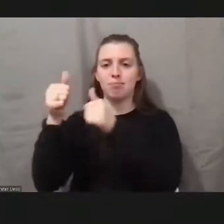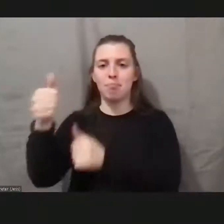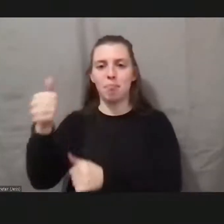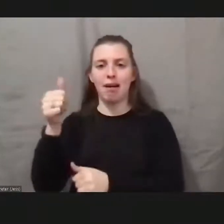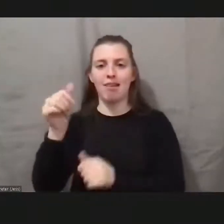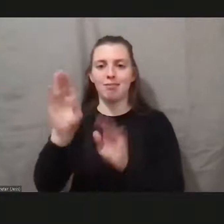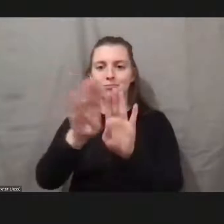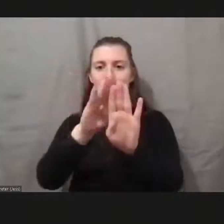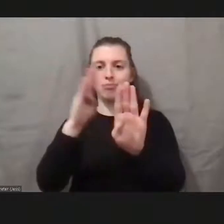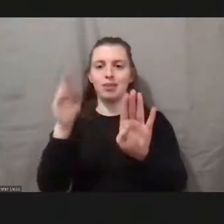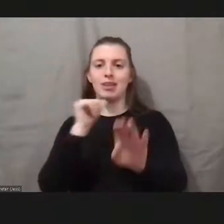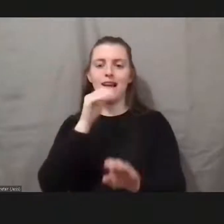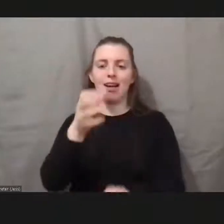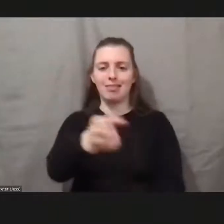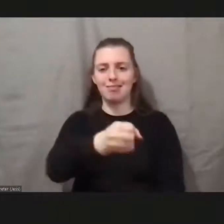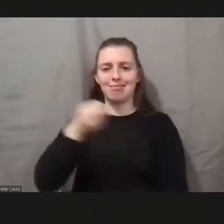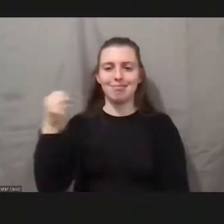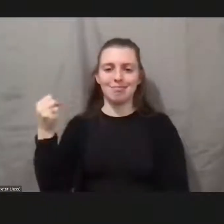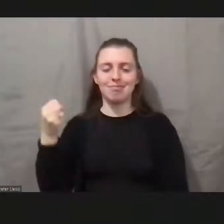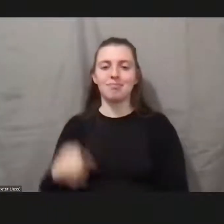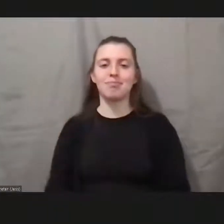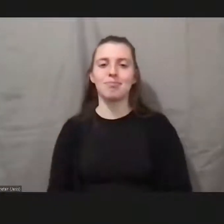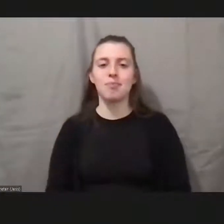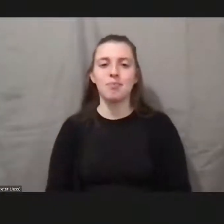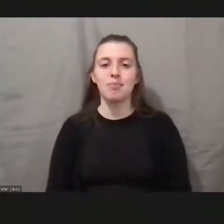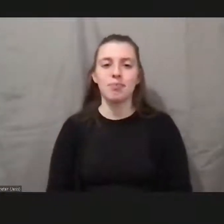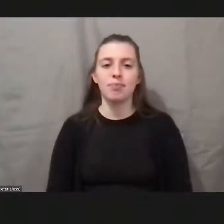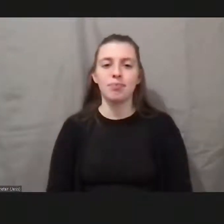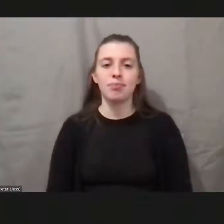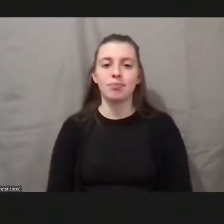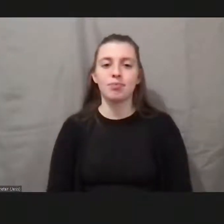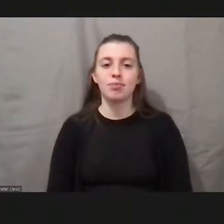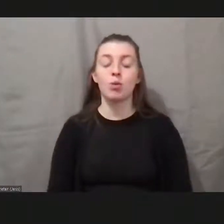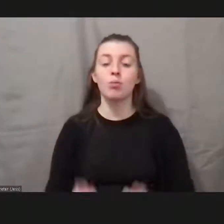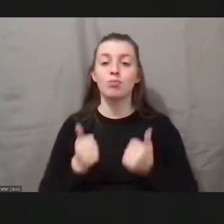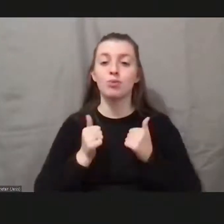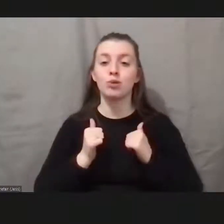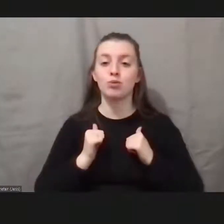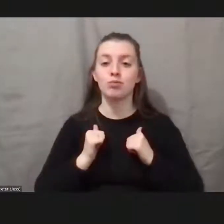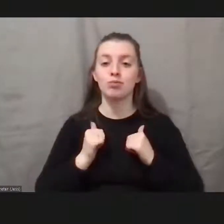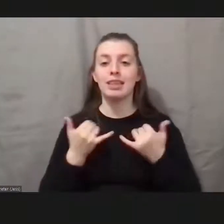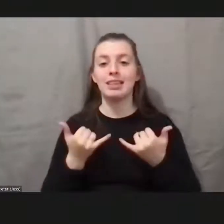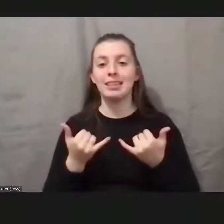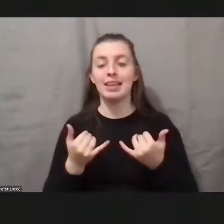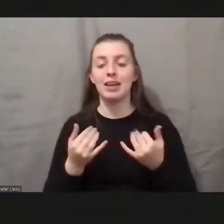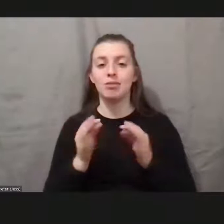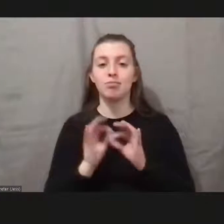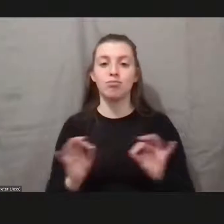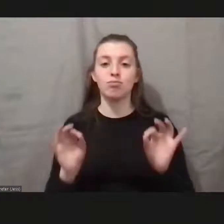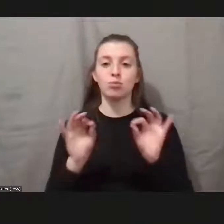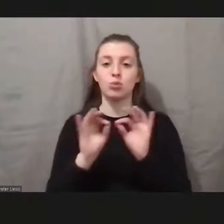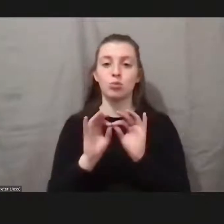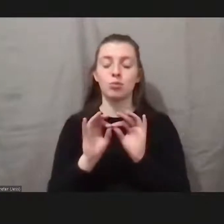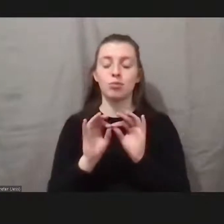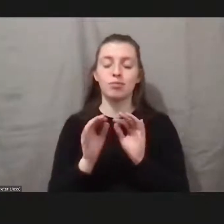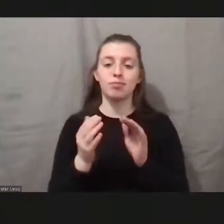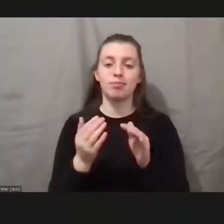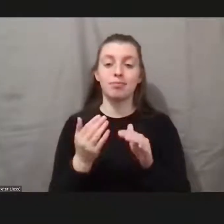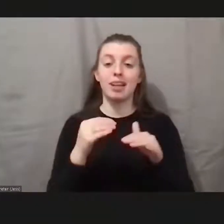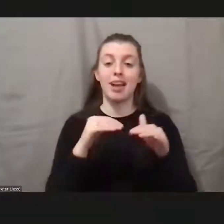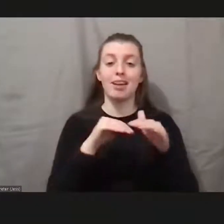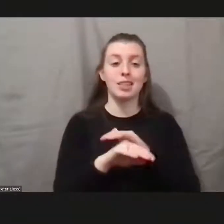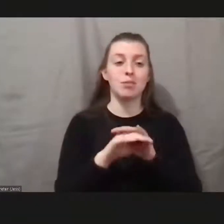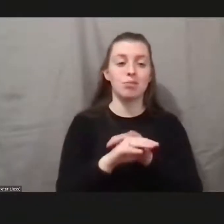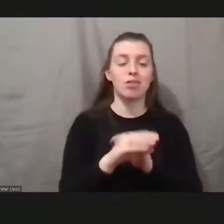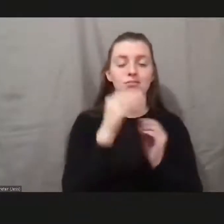from, making accessibility changes because we're being told to making accessibility changes because it's the right